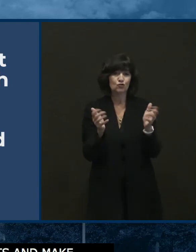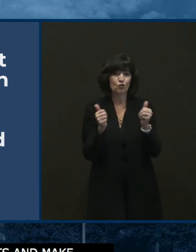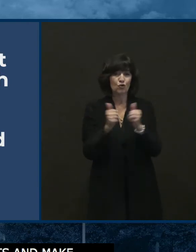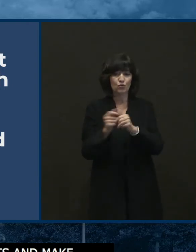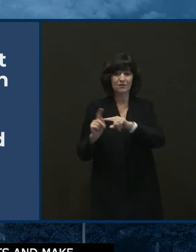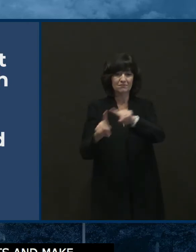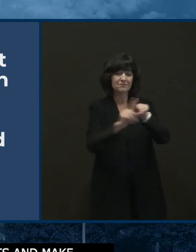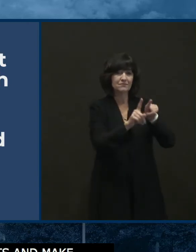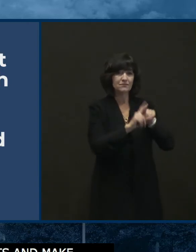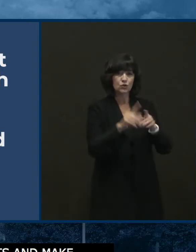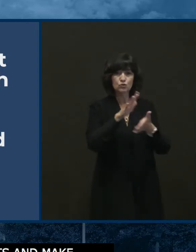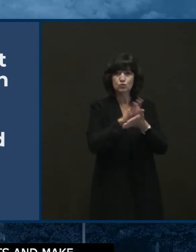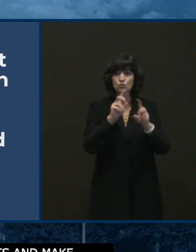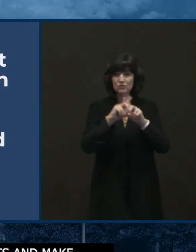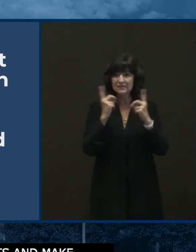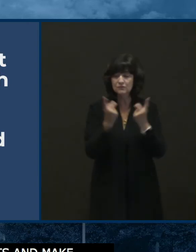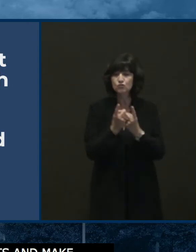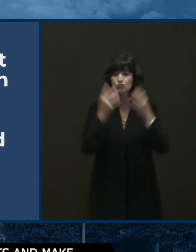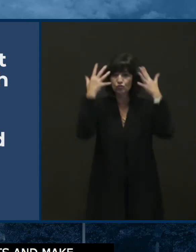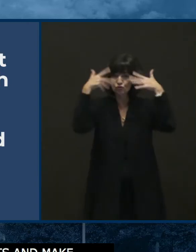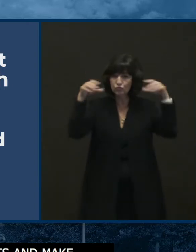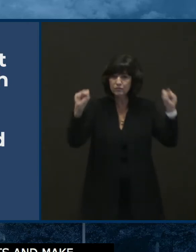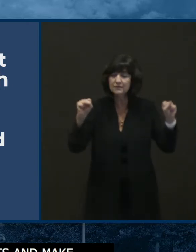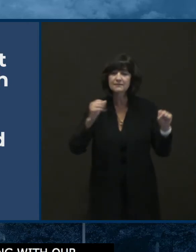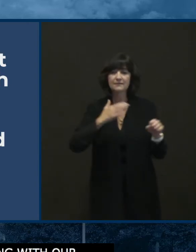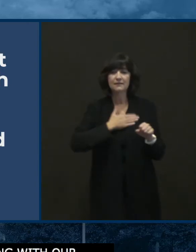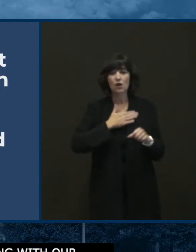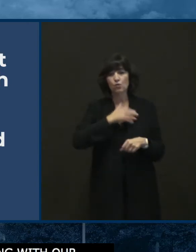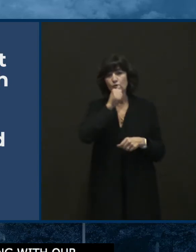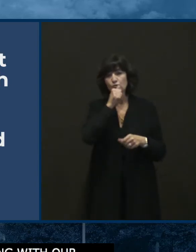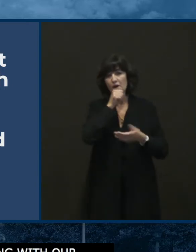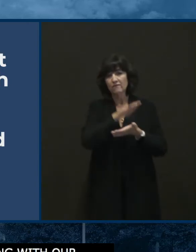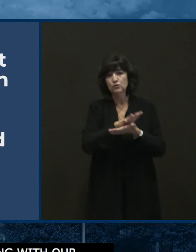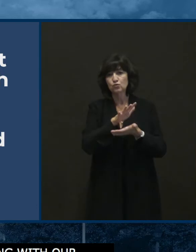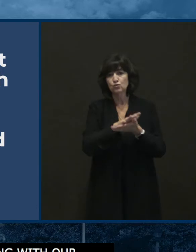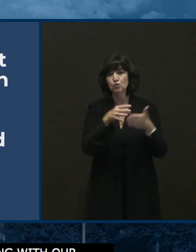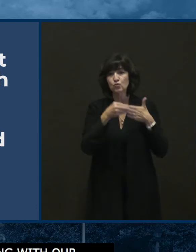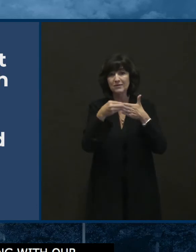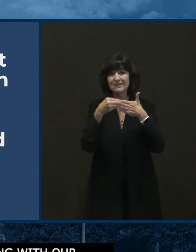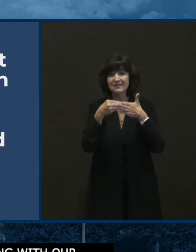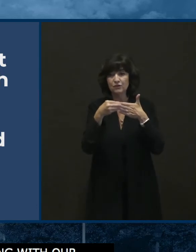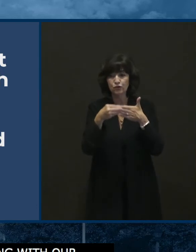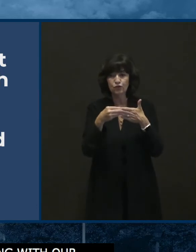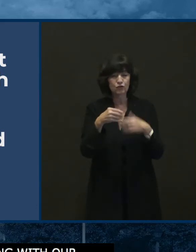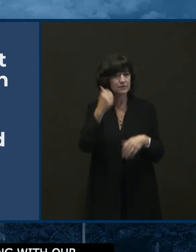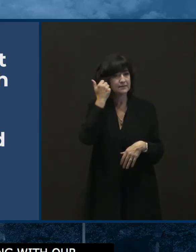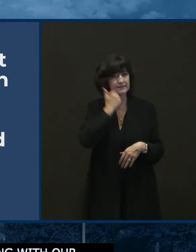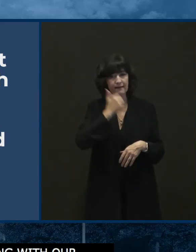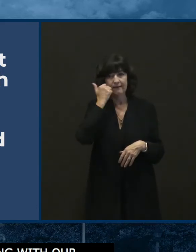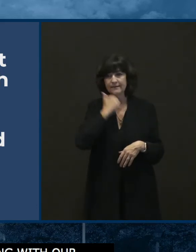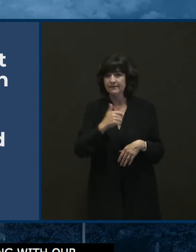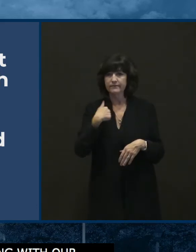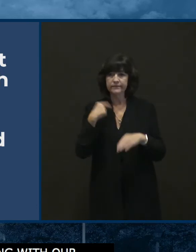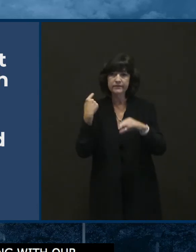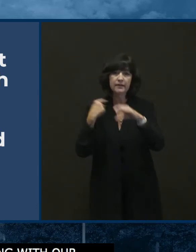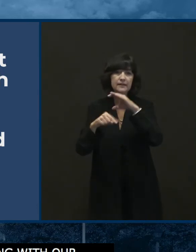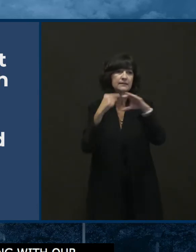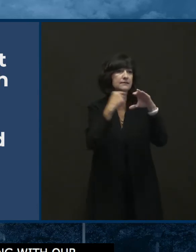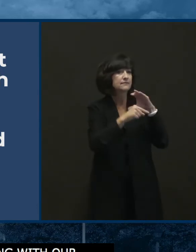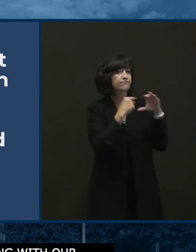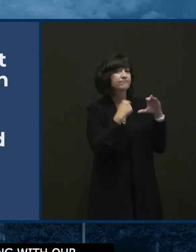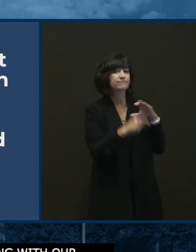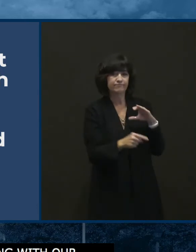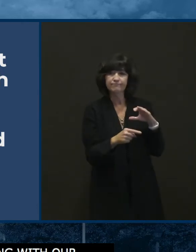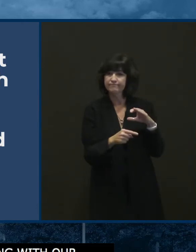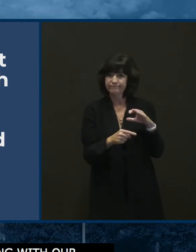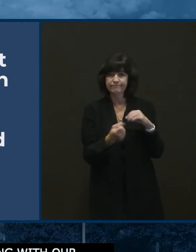school leads, our private school leaders. In fact, on a daily basis, I send emails several times a day to that group